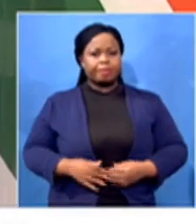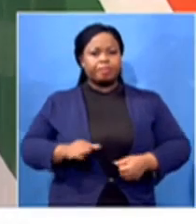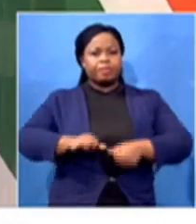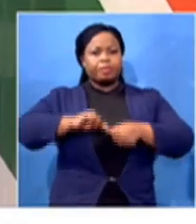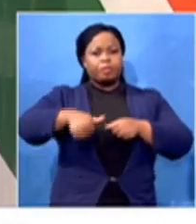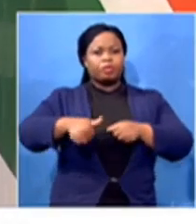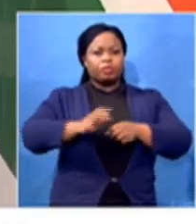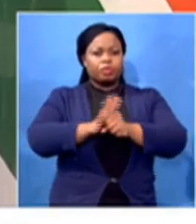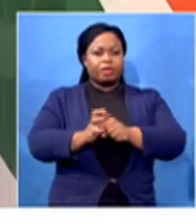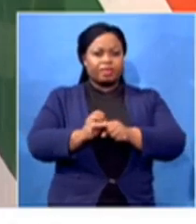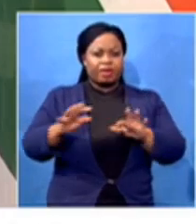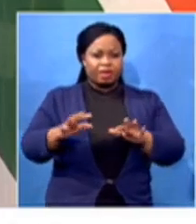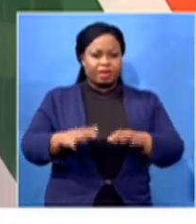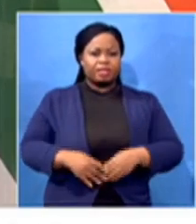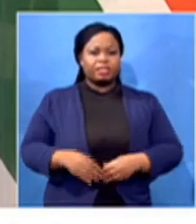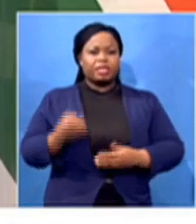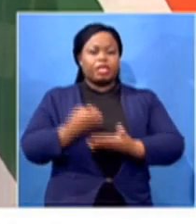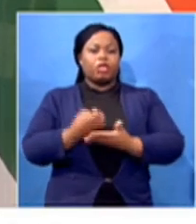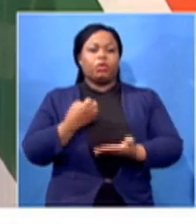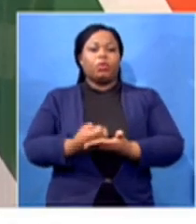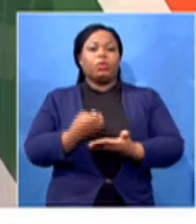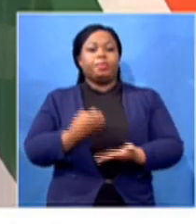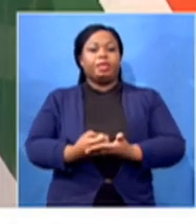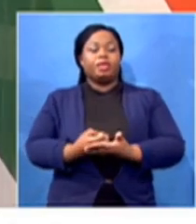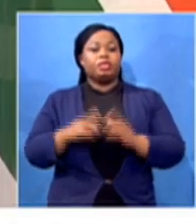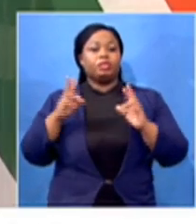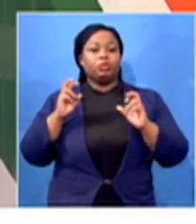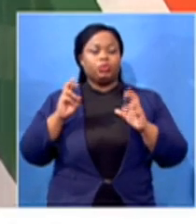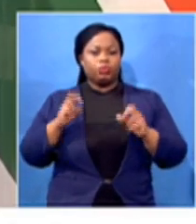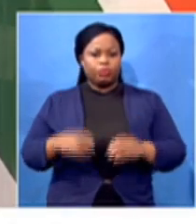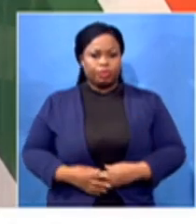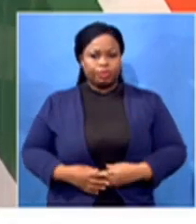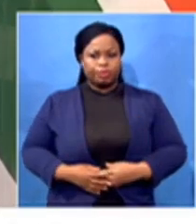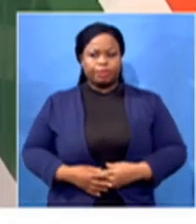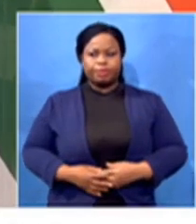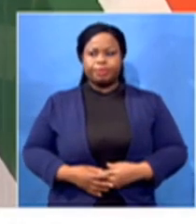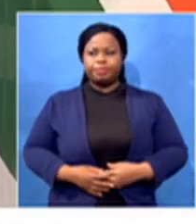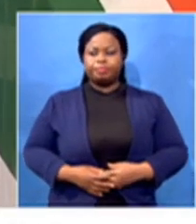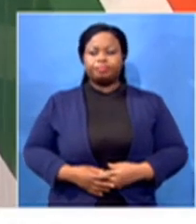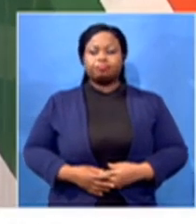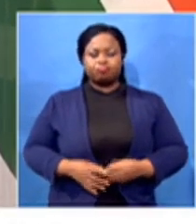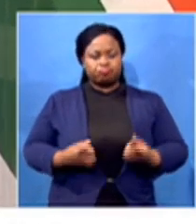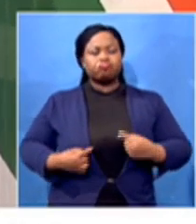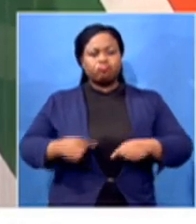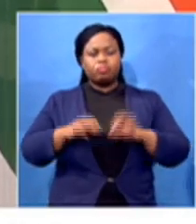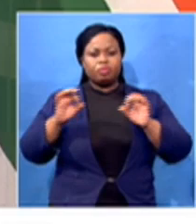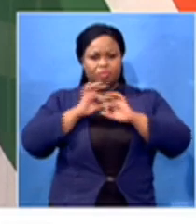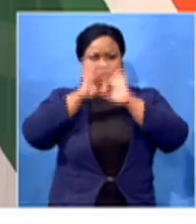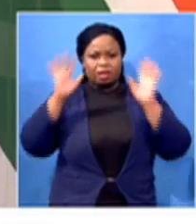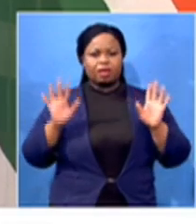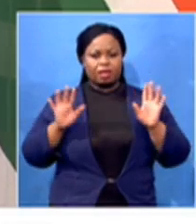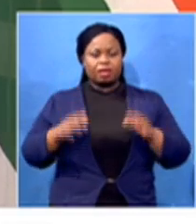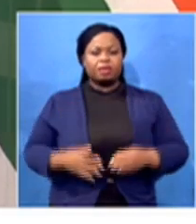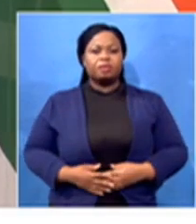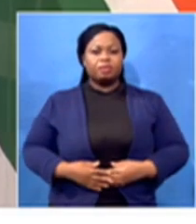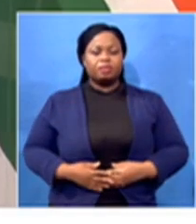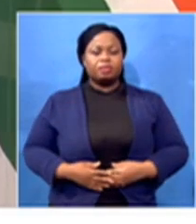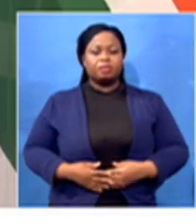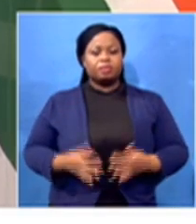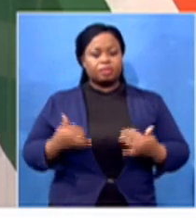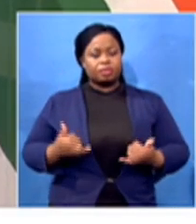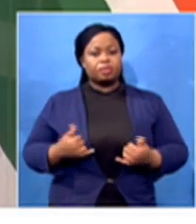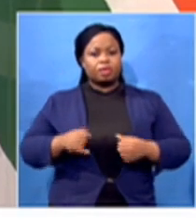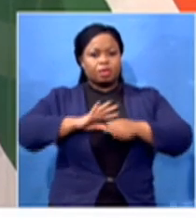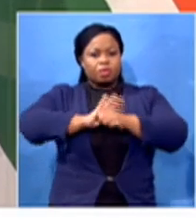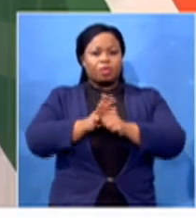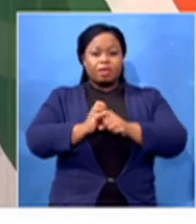post-COVID-19 economic issues. I mean, clearly, COVID-19 is having